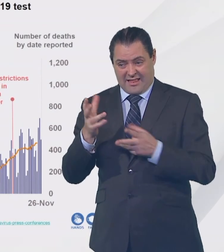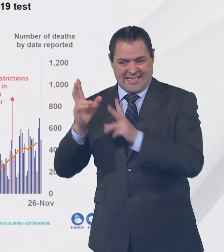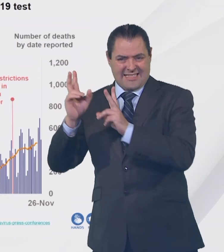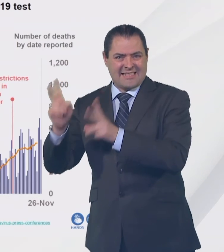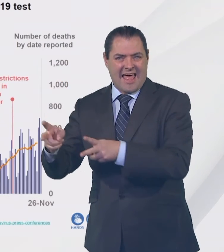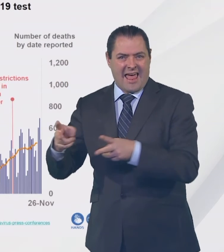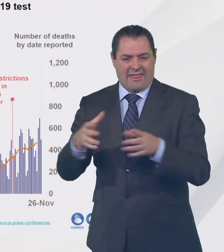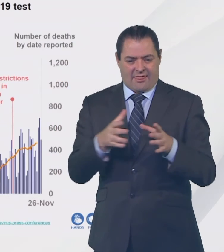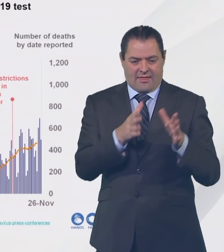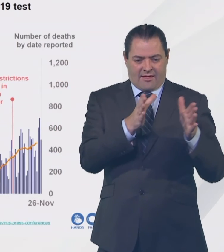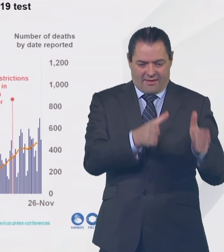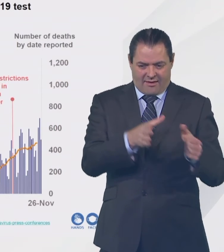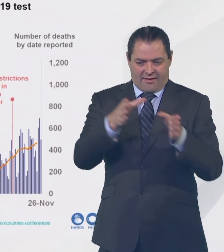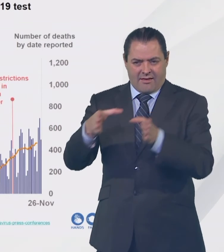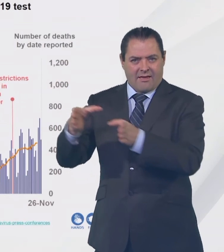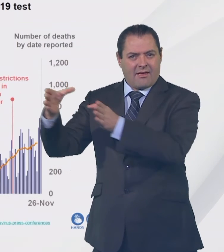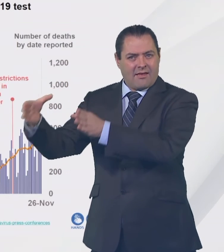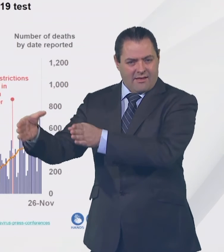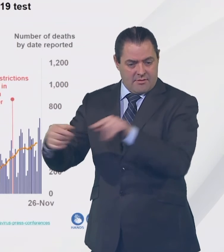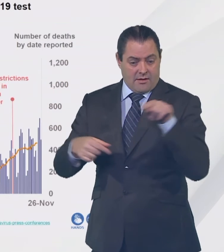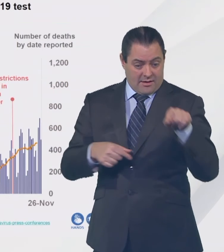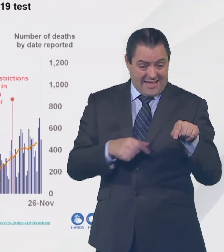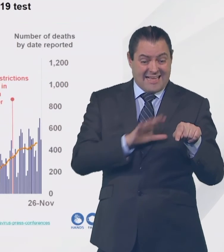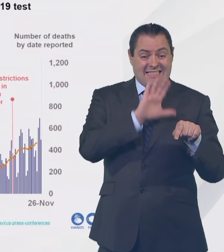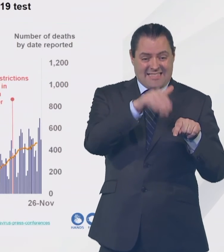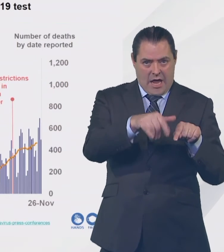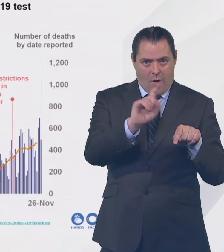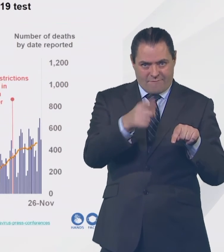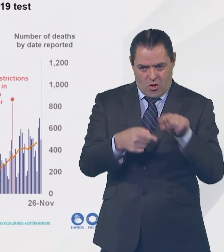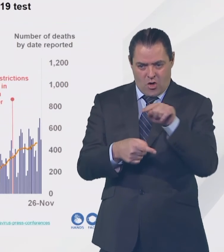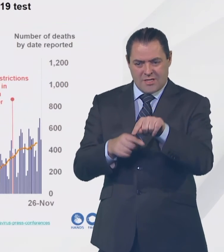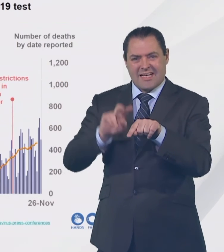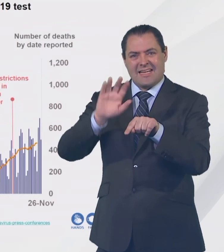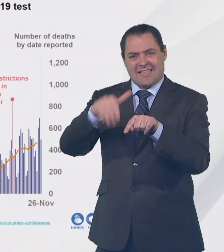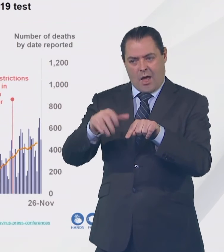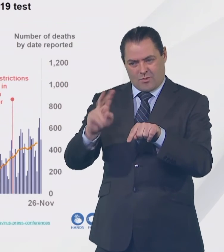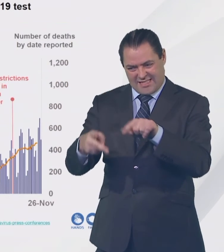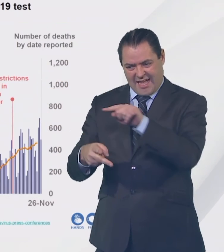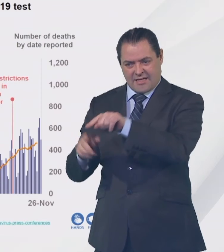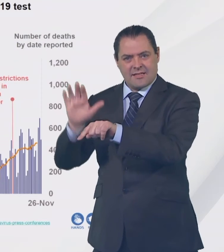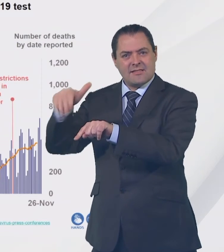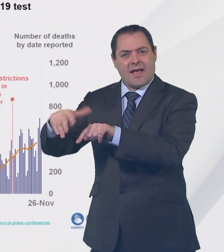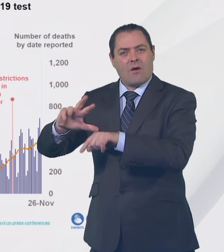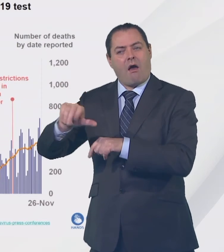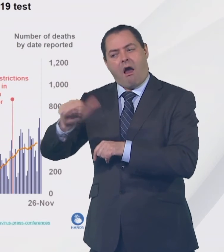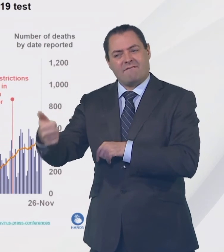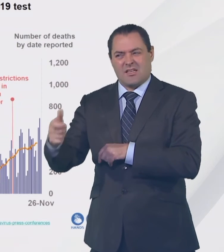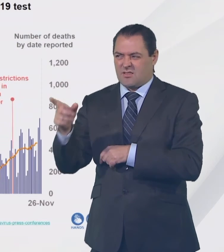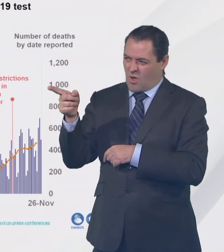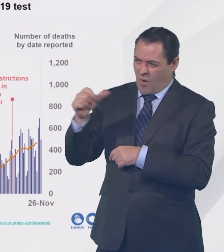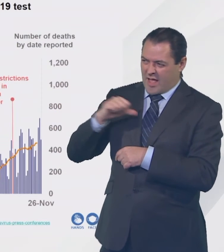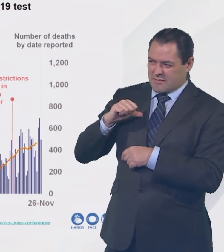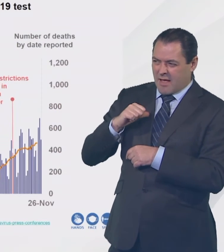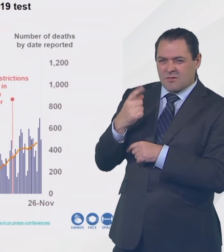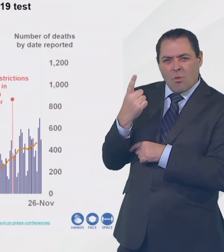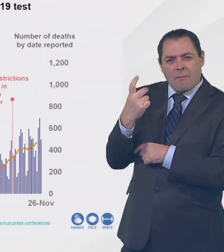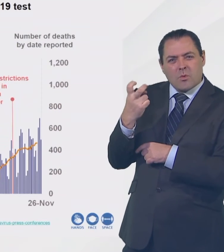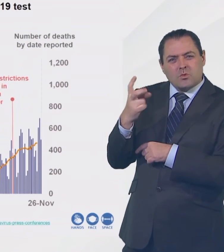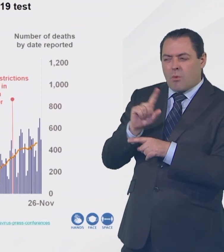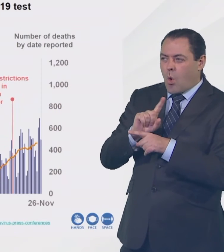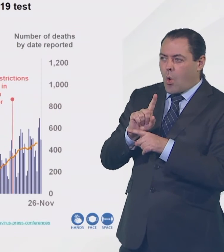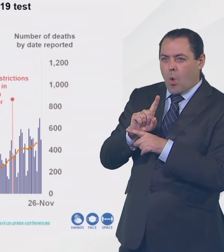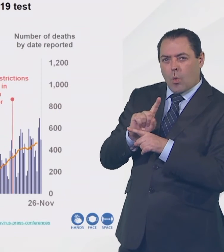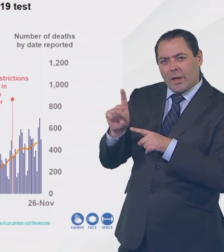those people who succumb to this disease. So we would expect to see this start flattening off over the next few weeks, and then